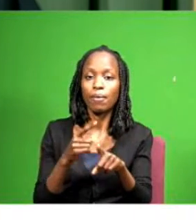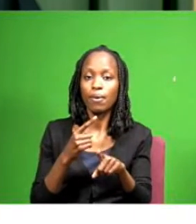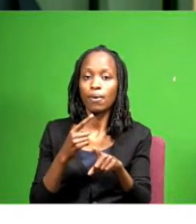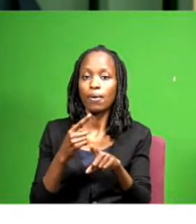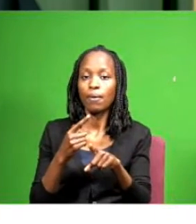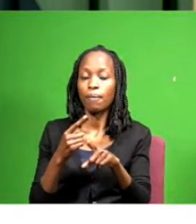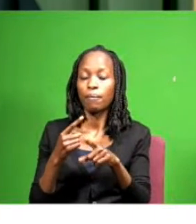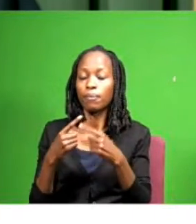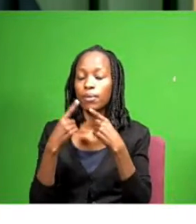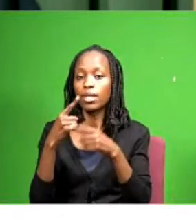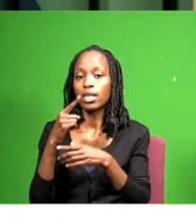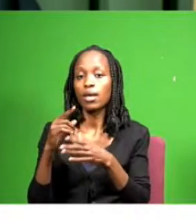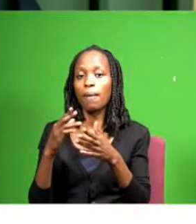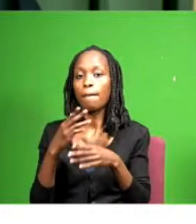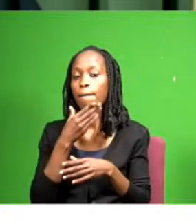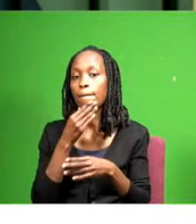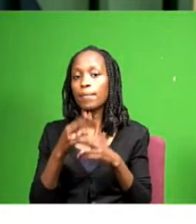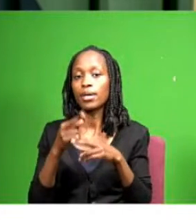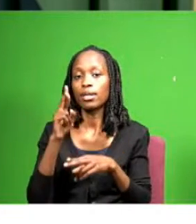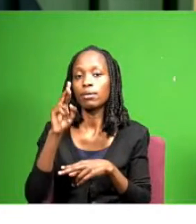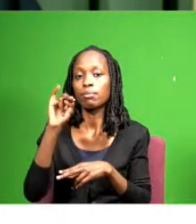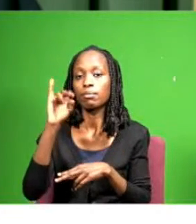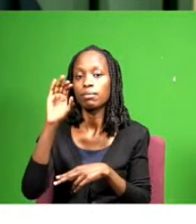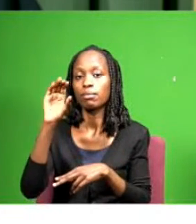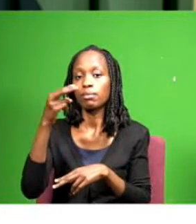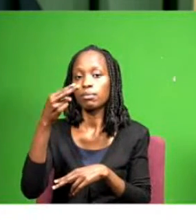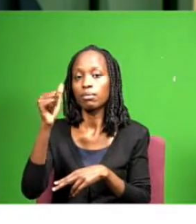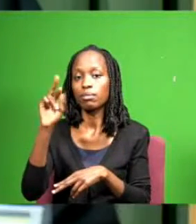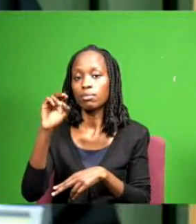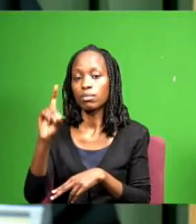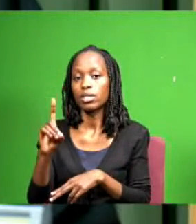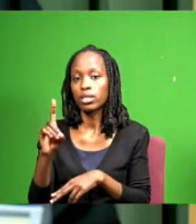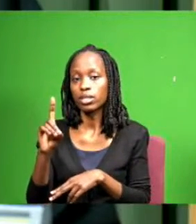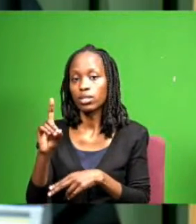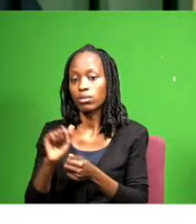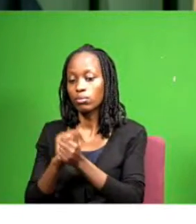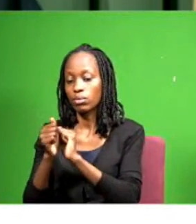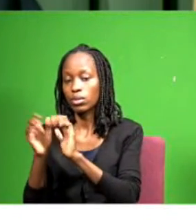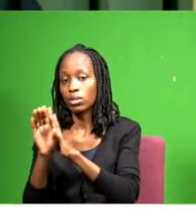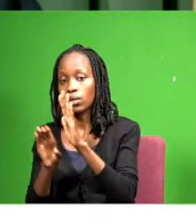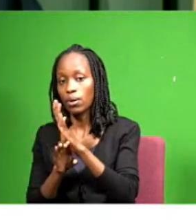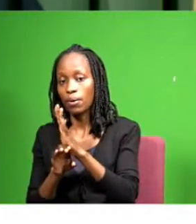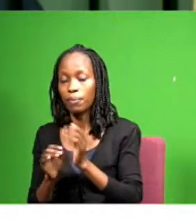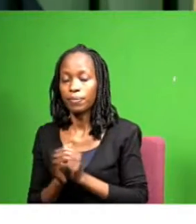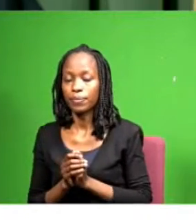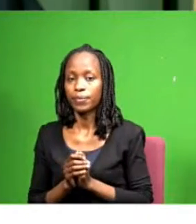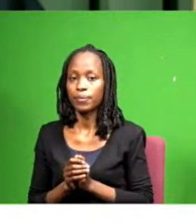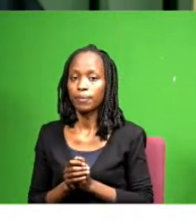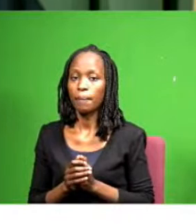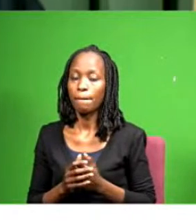Albert in his book, Constitutional Amendment and Dismemberment.